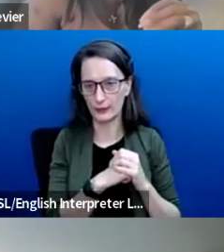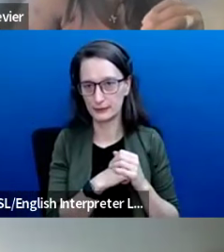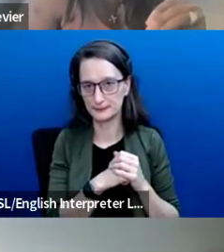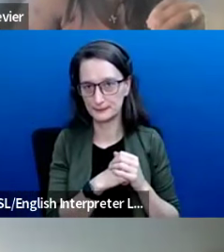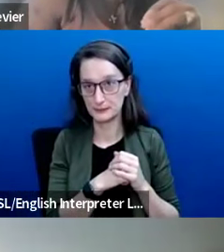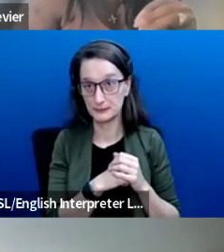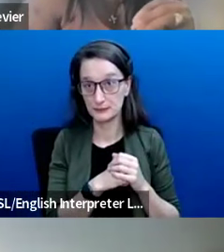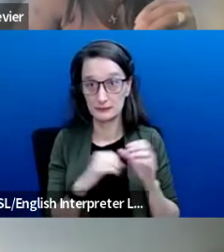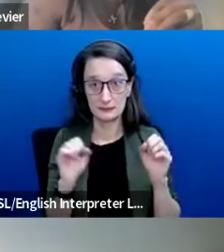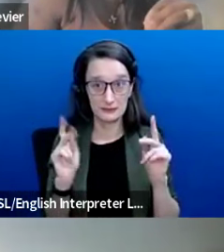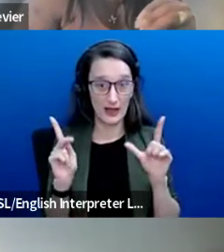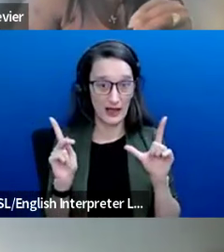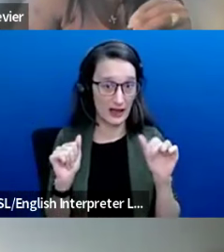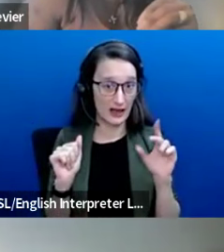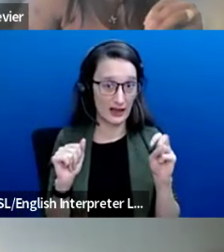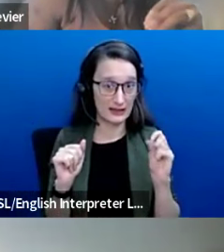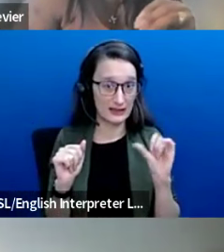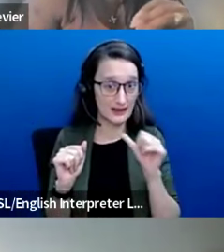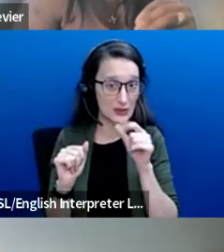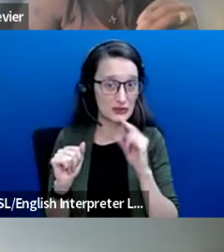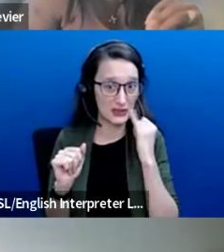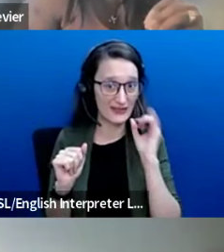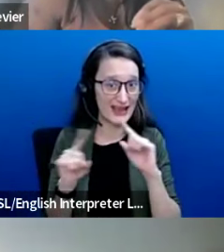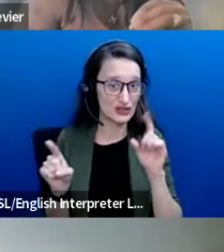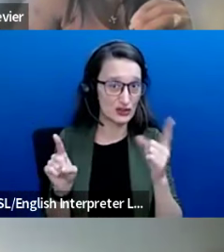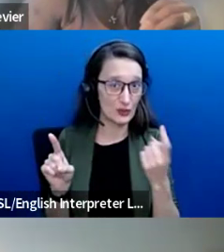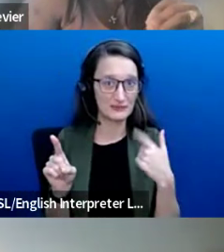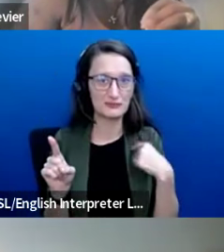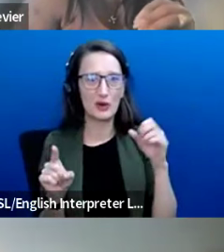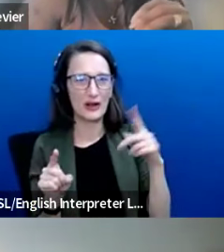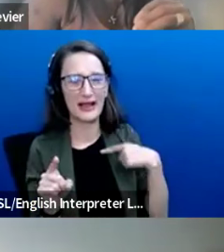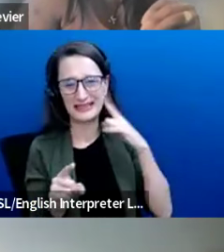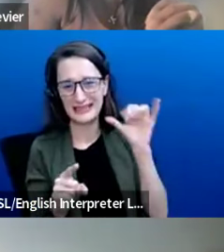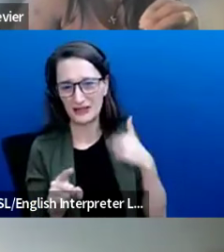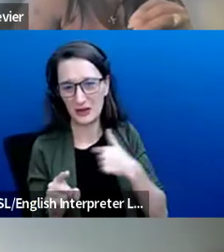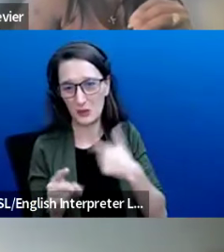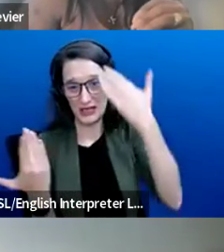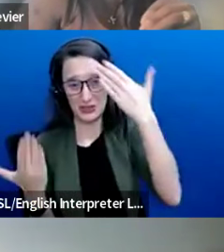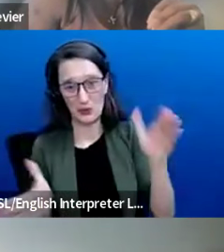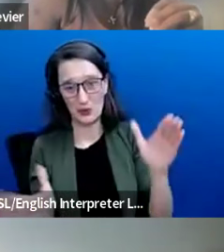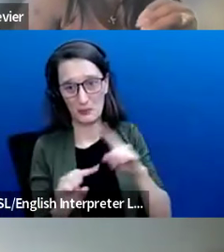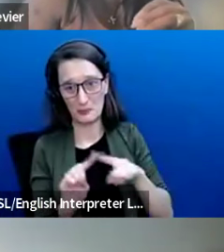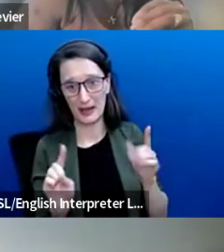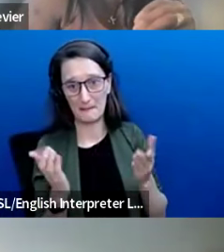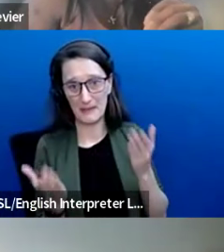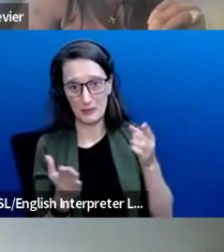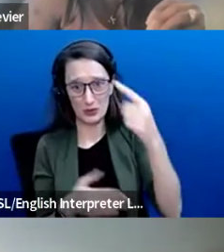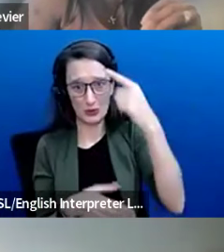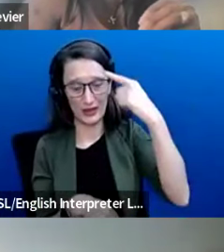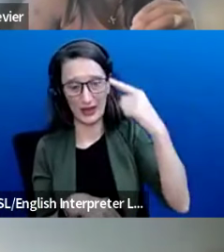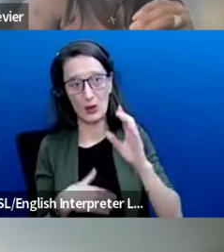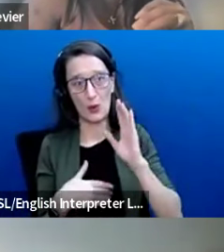All right, Lindsay, I don't know if I fully answered all your questions. I mean, it sounds like we just don't know, but you're thinking probably you just align to